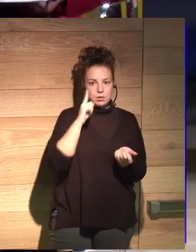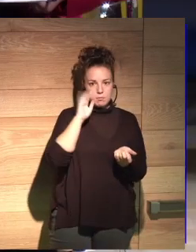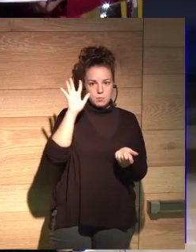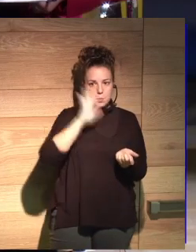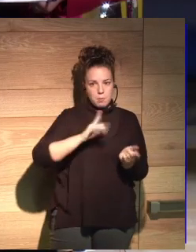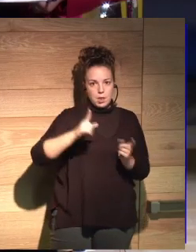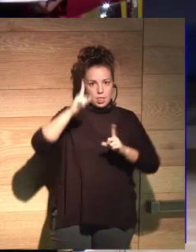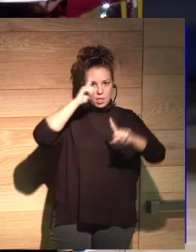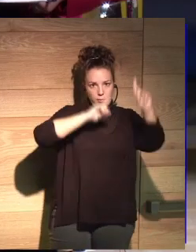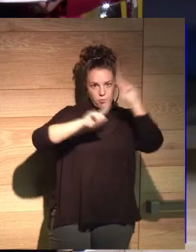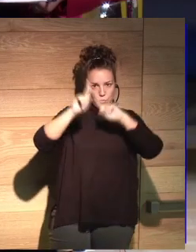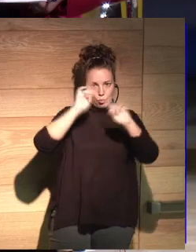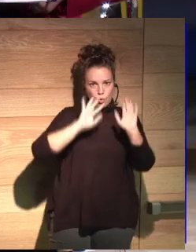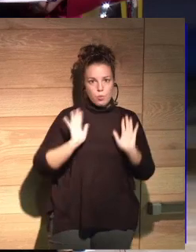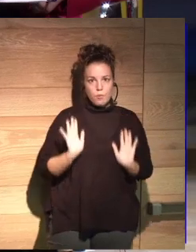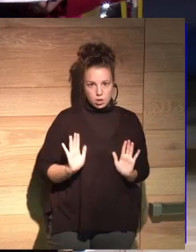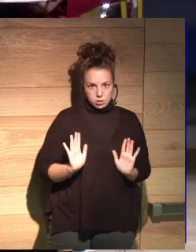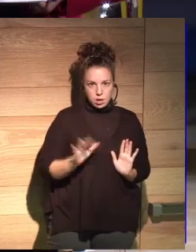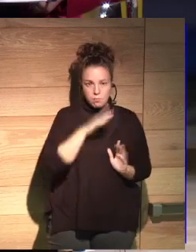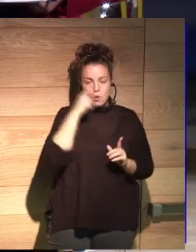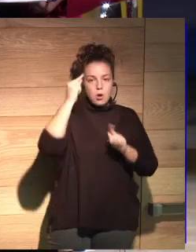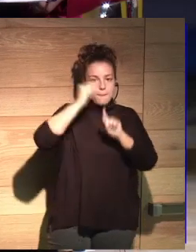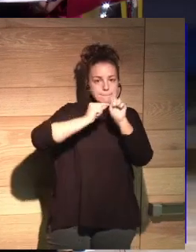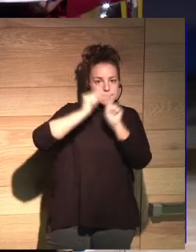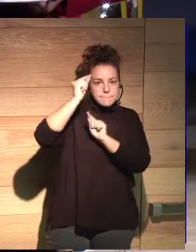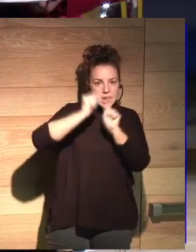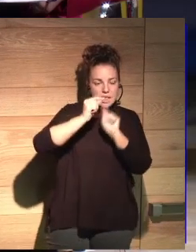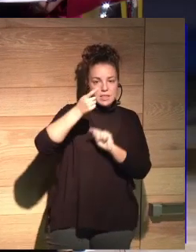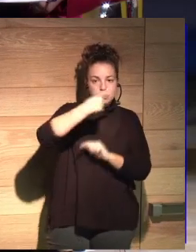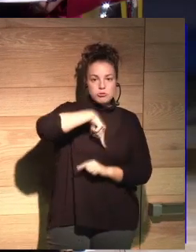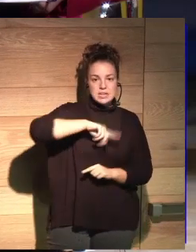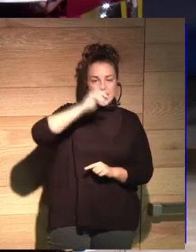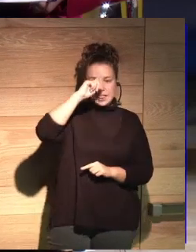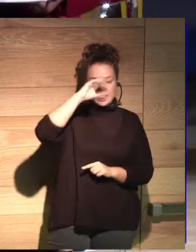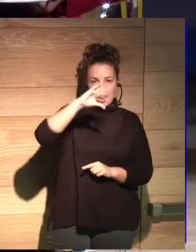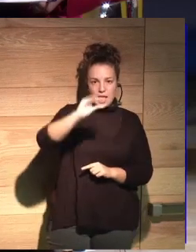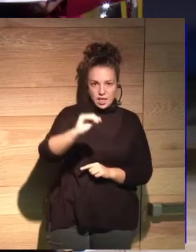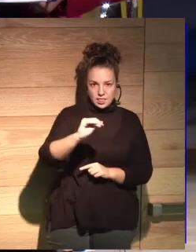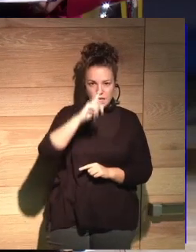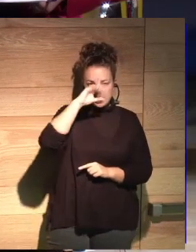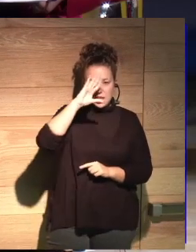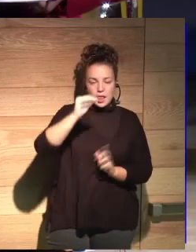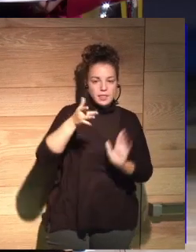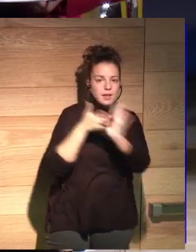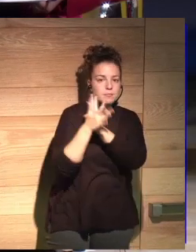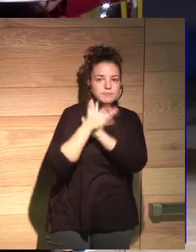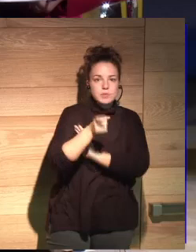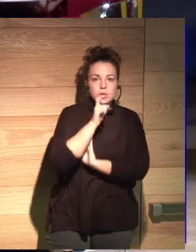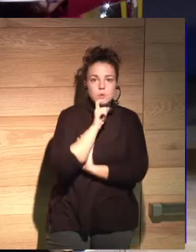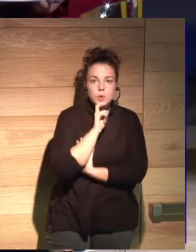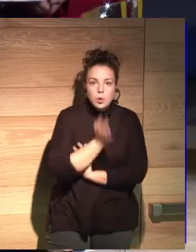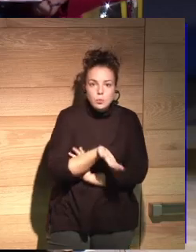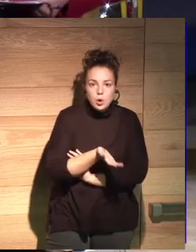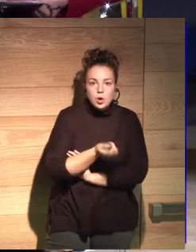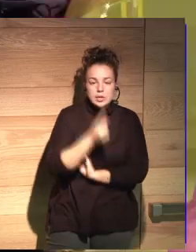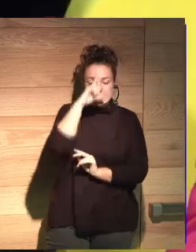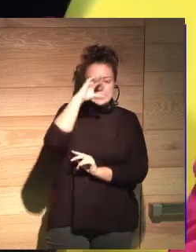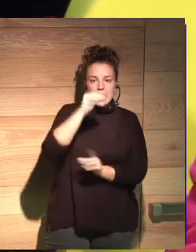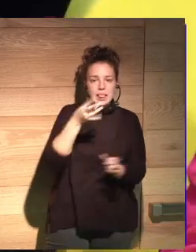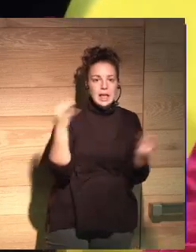is worrisome, at least. So they're going to measure our intelligence. How are they going to define intelligence? What's